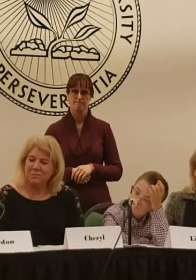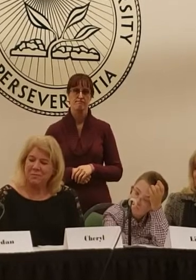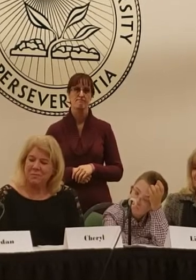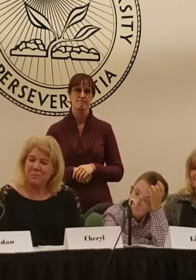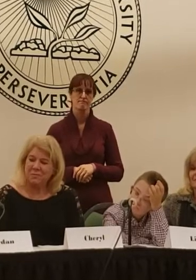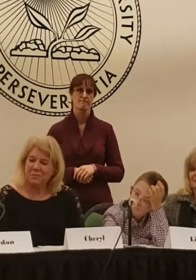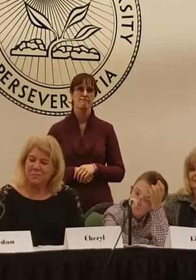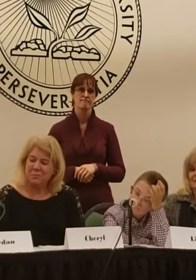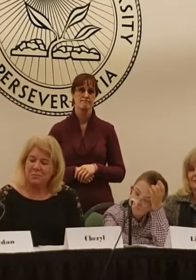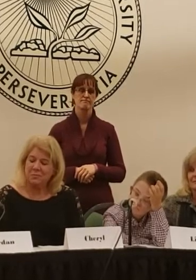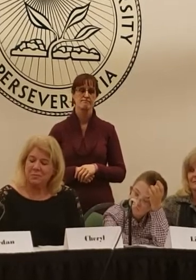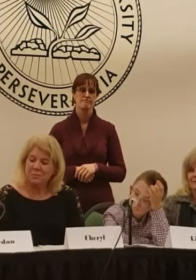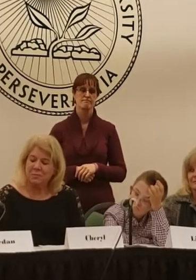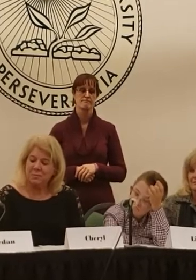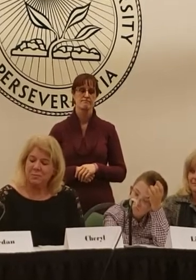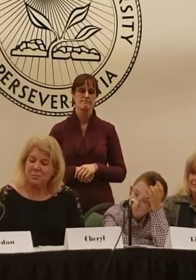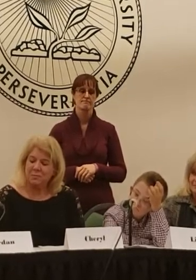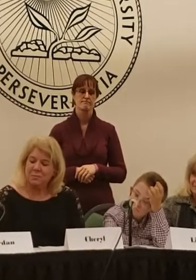classes to